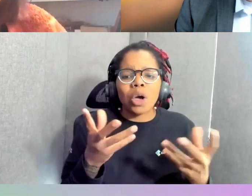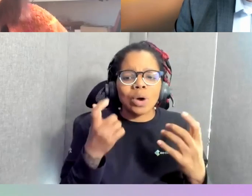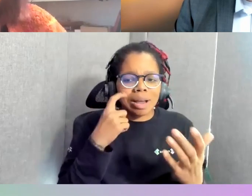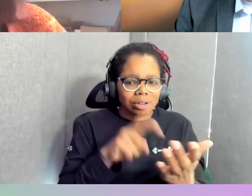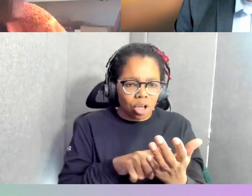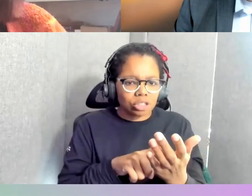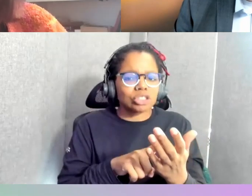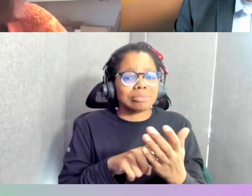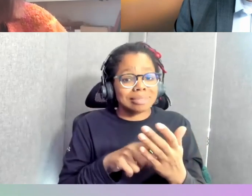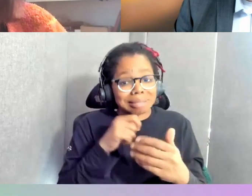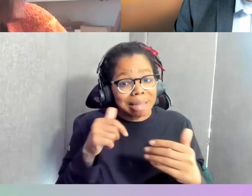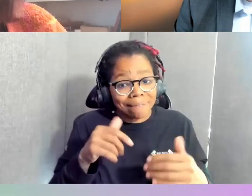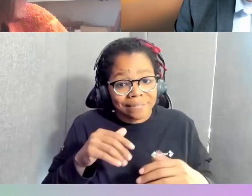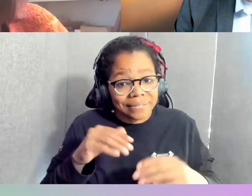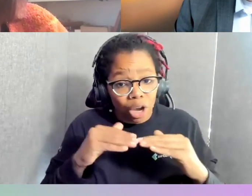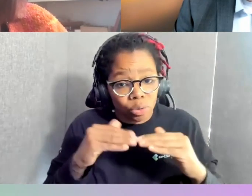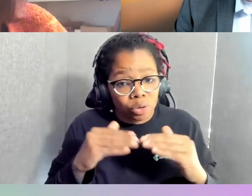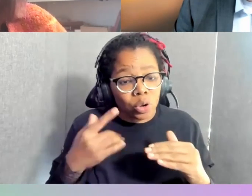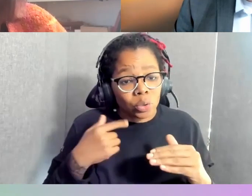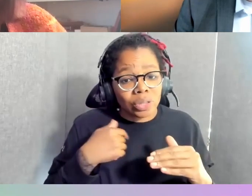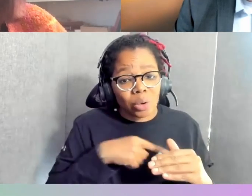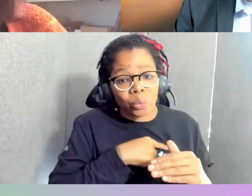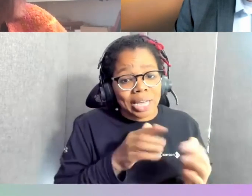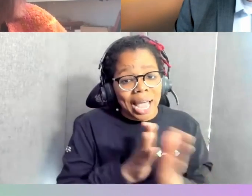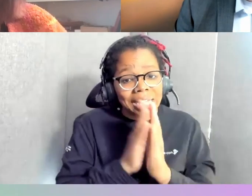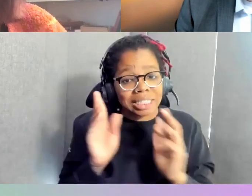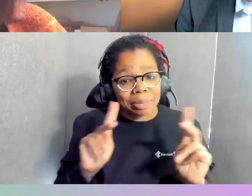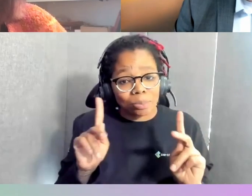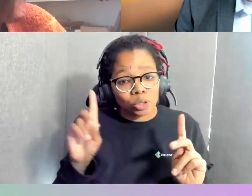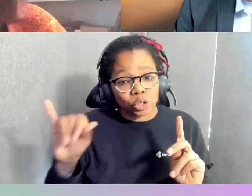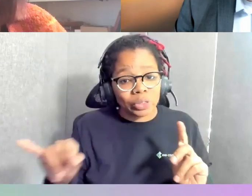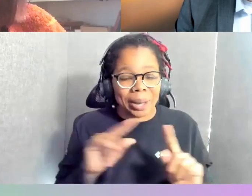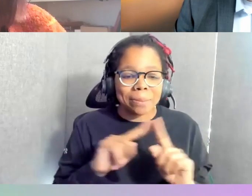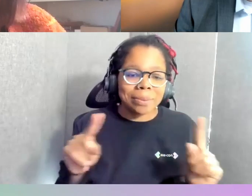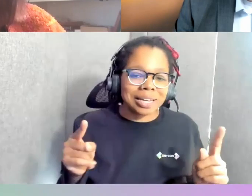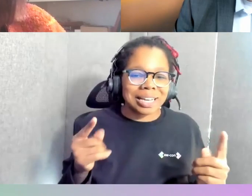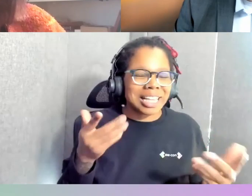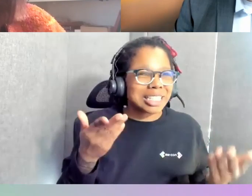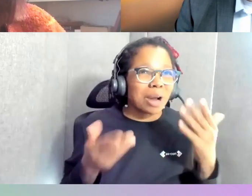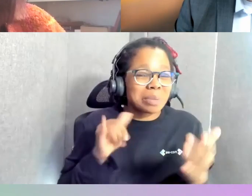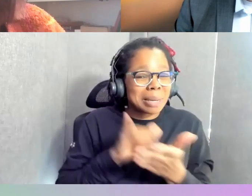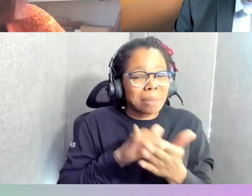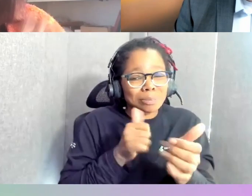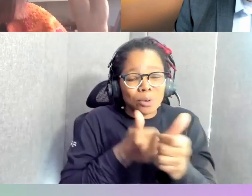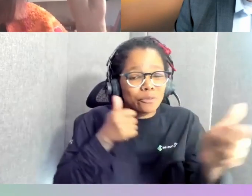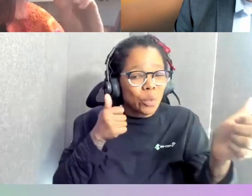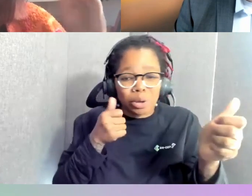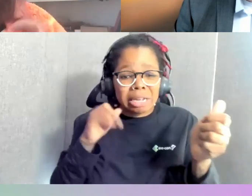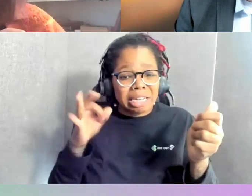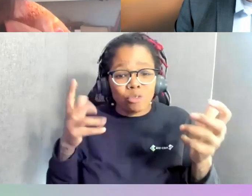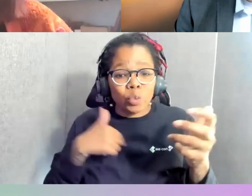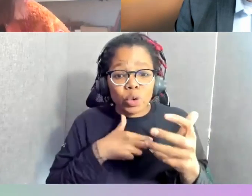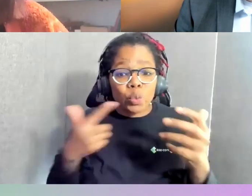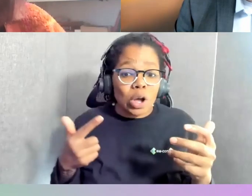it's unfair that we should ask that of people, but it's likely unavoidable if we want to, quote, be